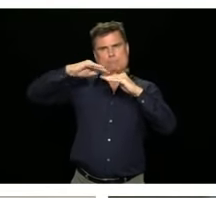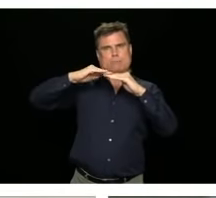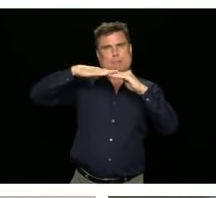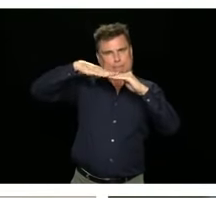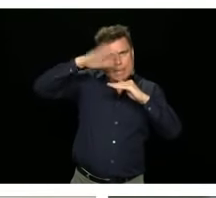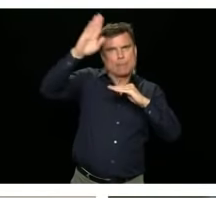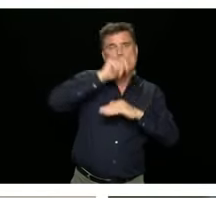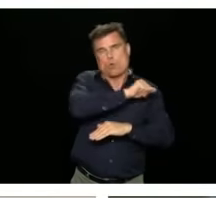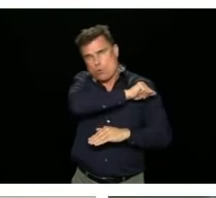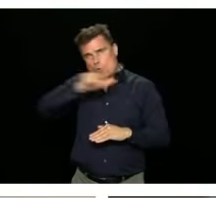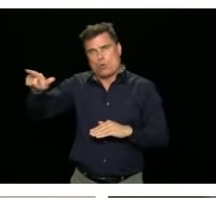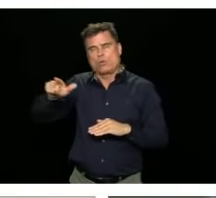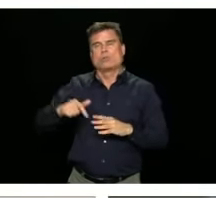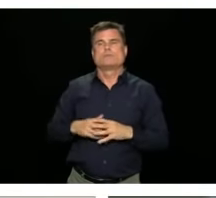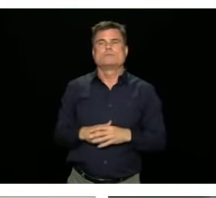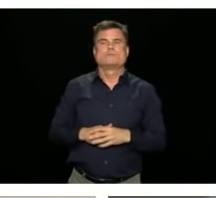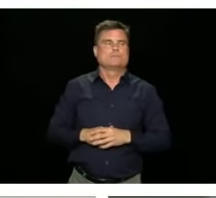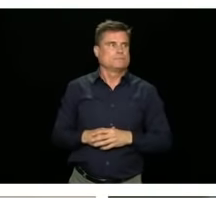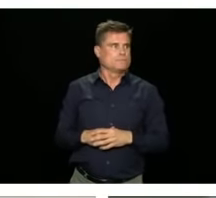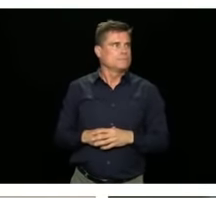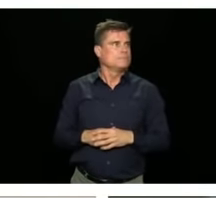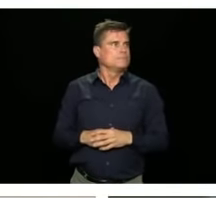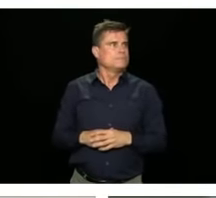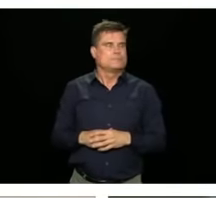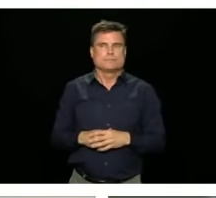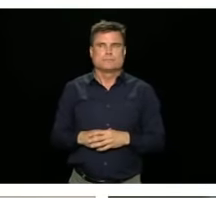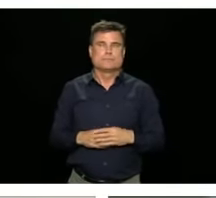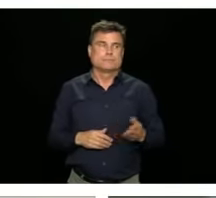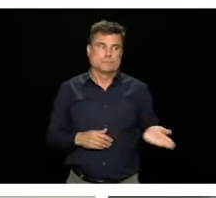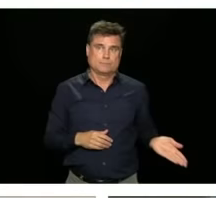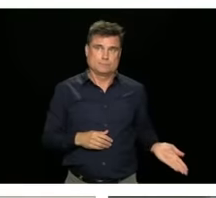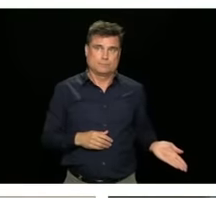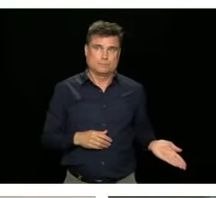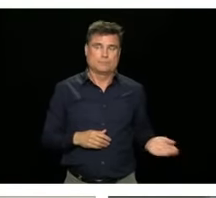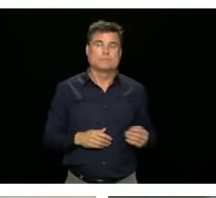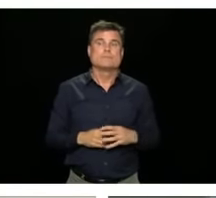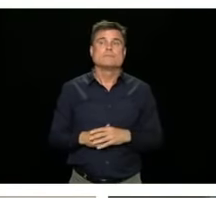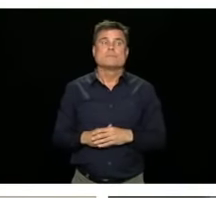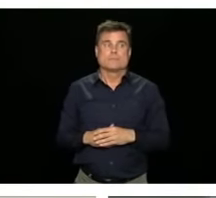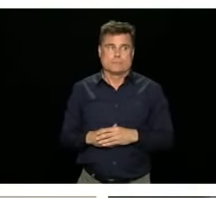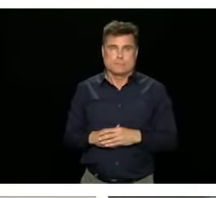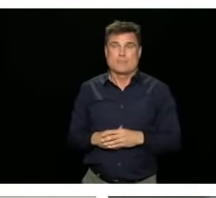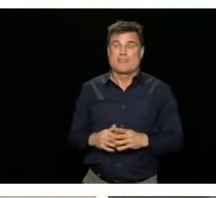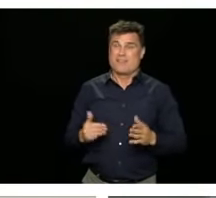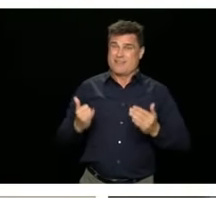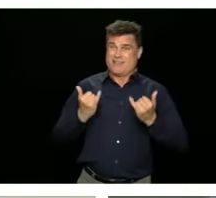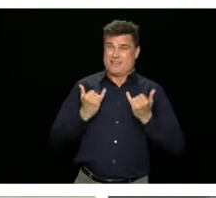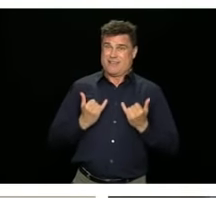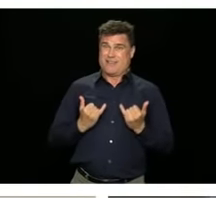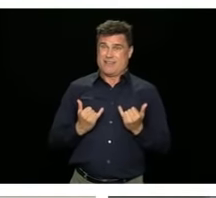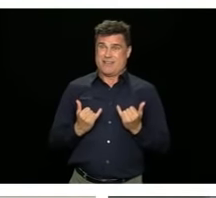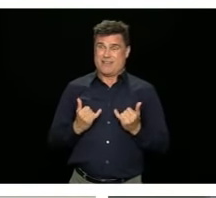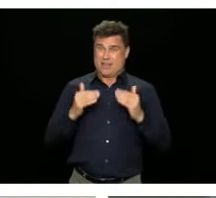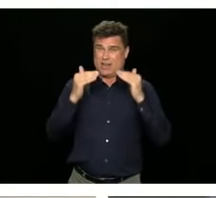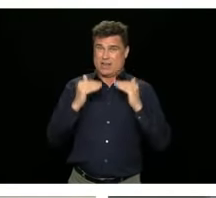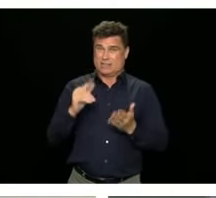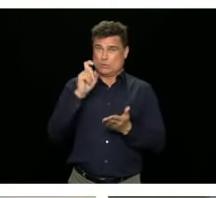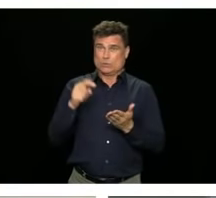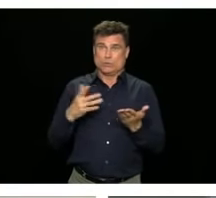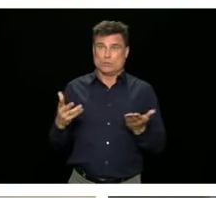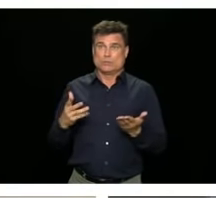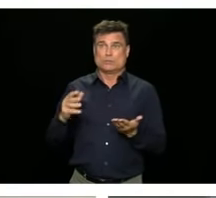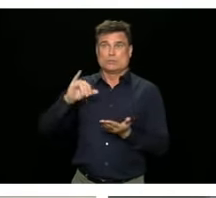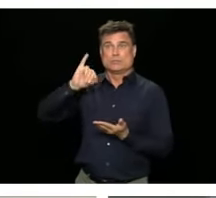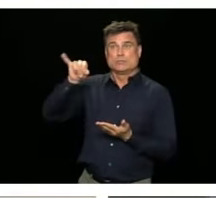Dr. Torrey, then Patricia, then Ravi. So Jesse is asking every one of the panel members on your thoughts on